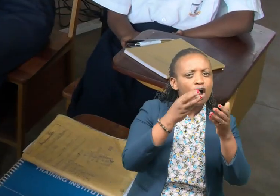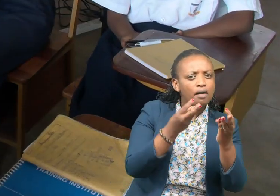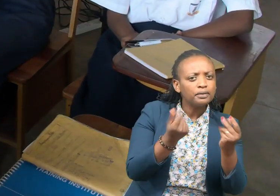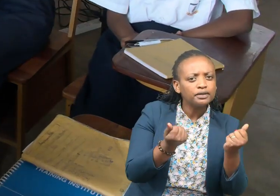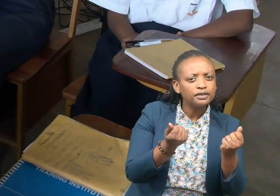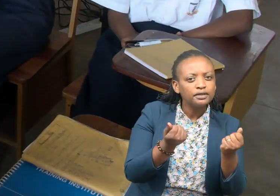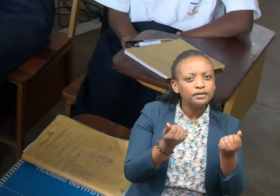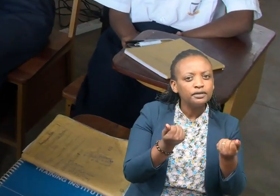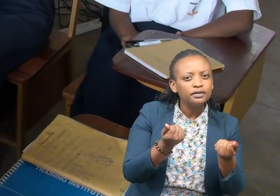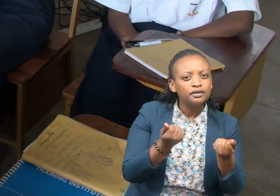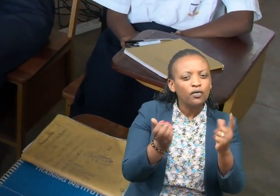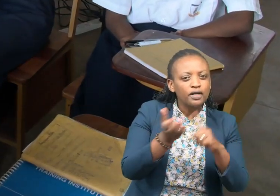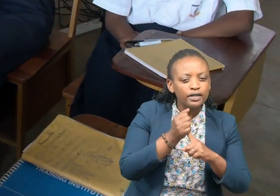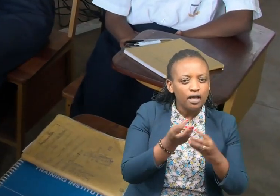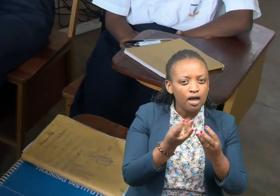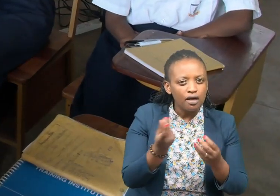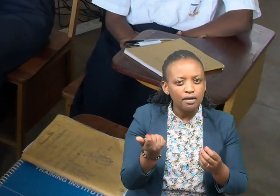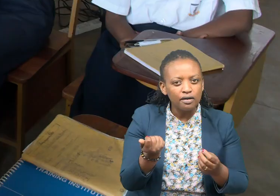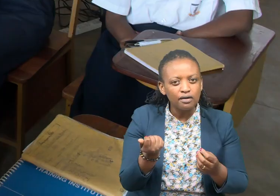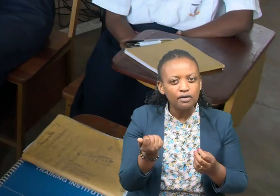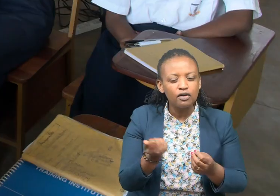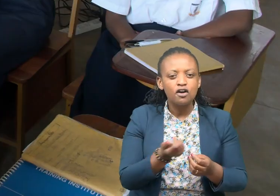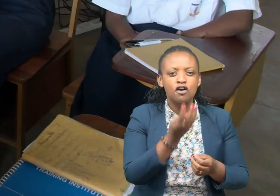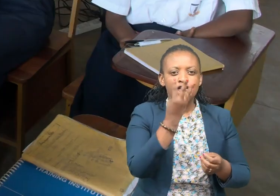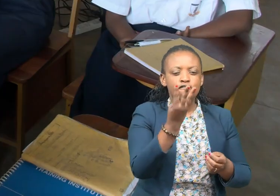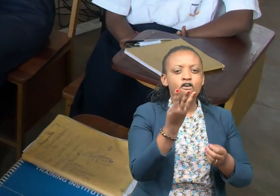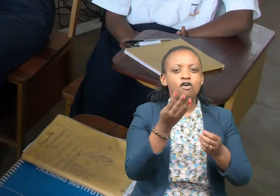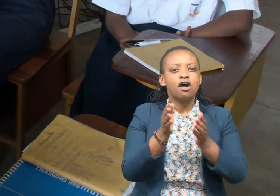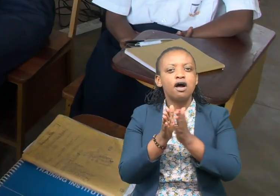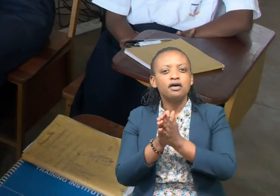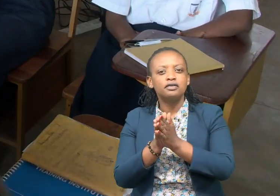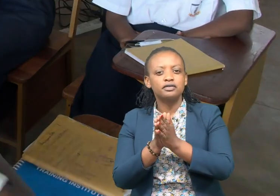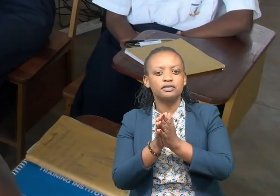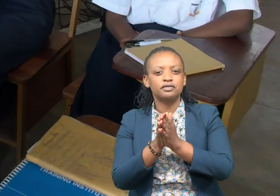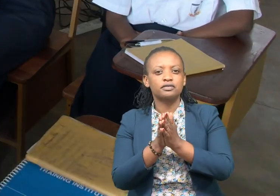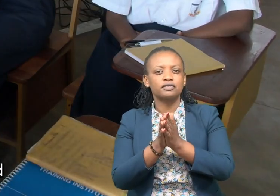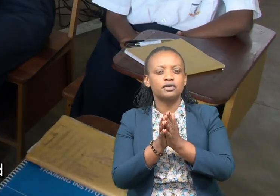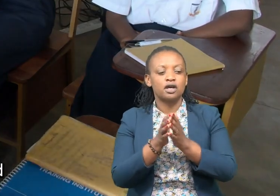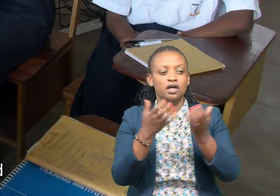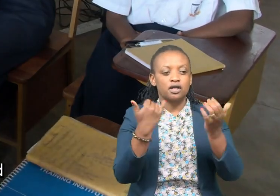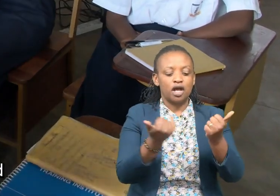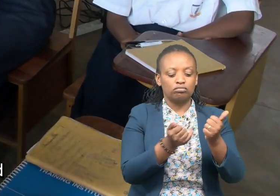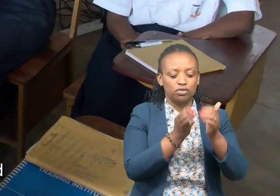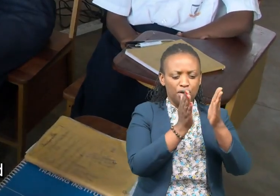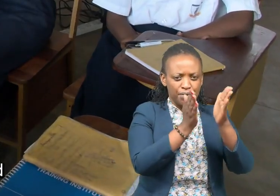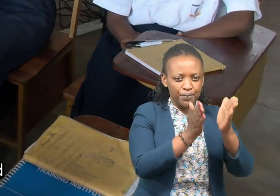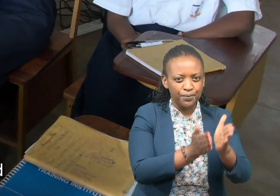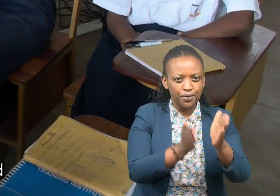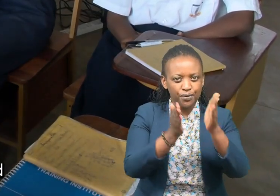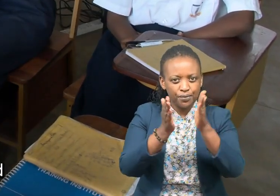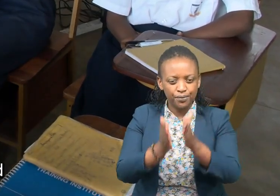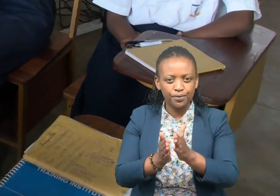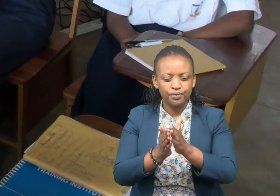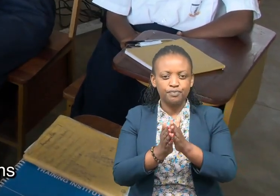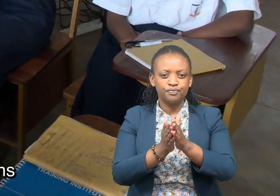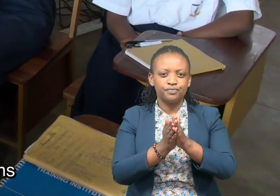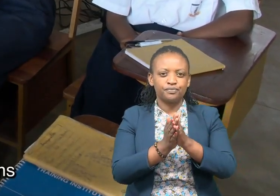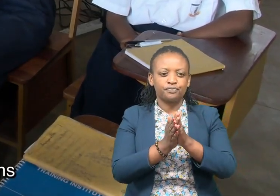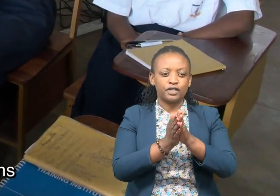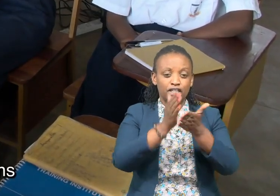we divide, we get 4 and so we